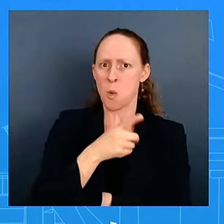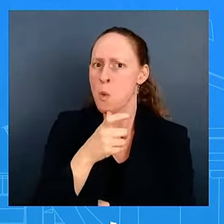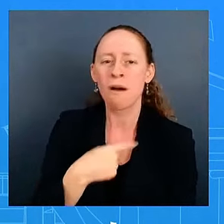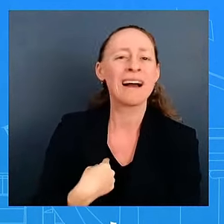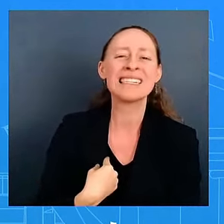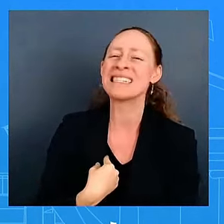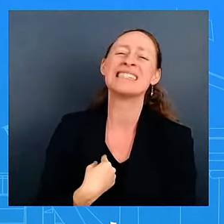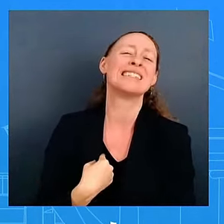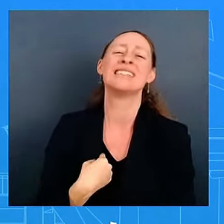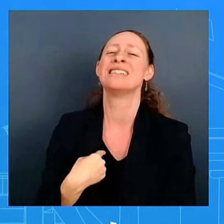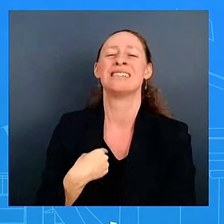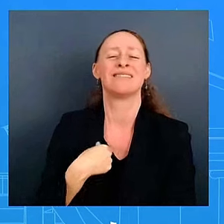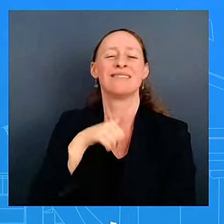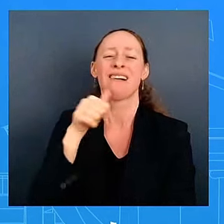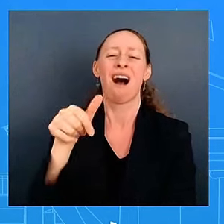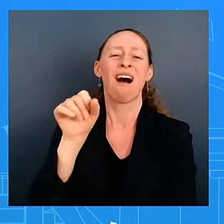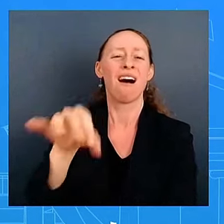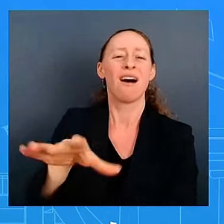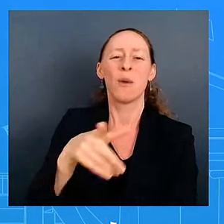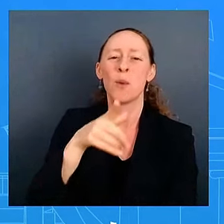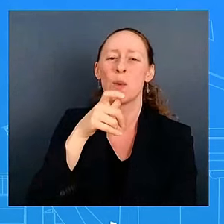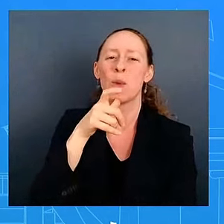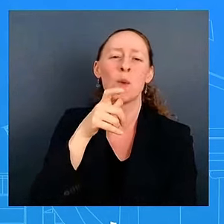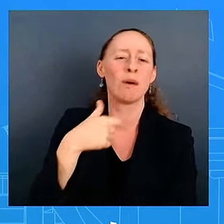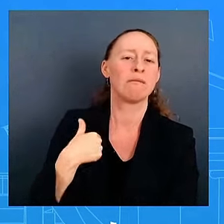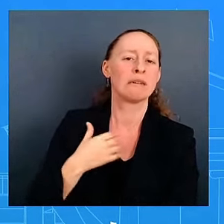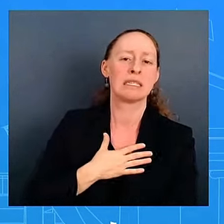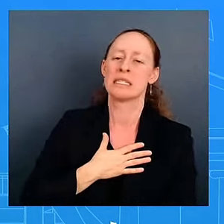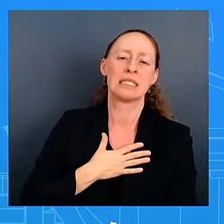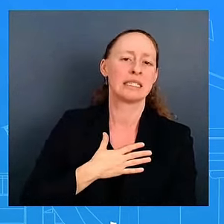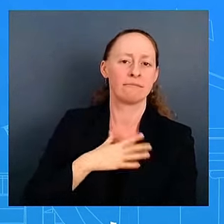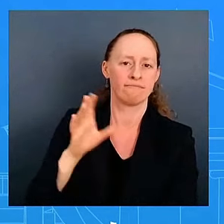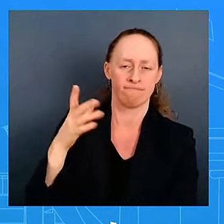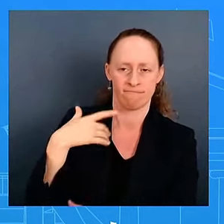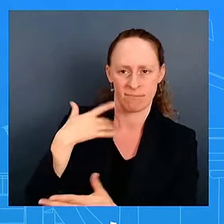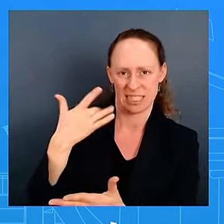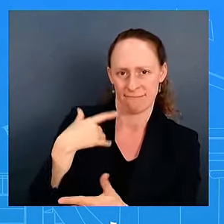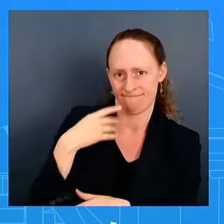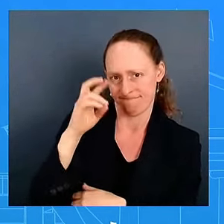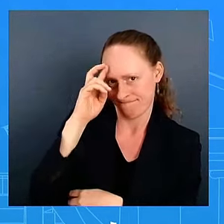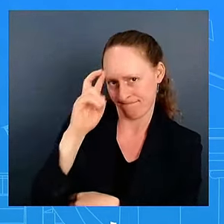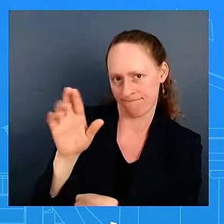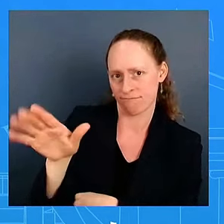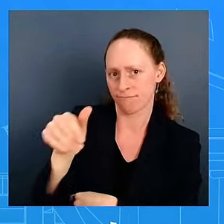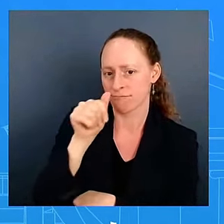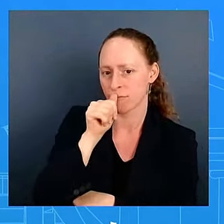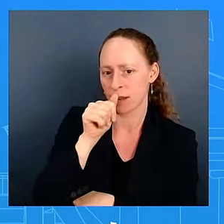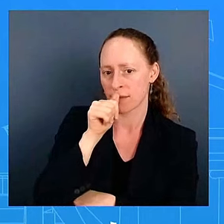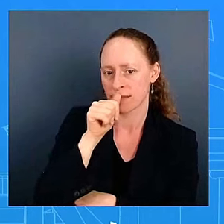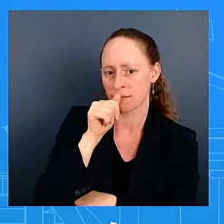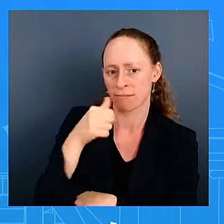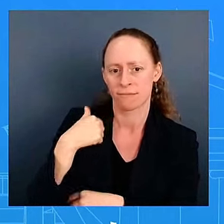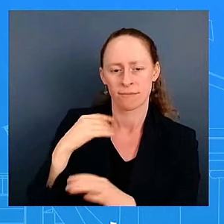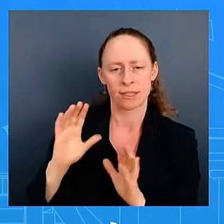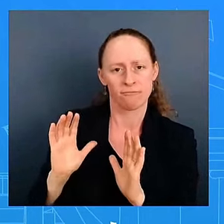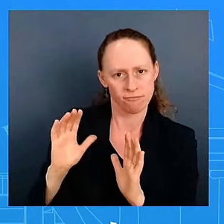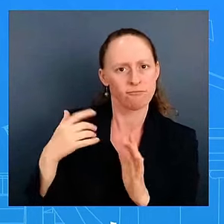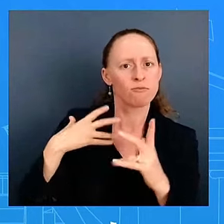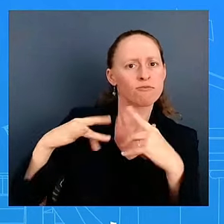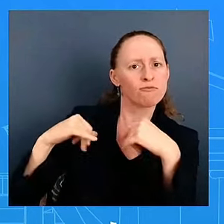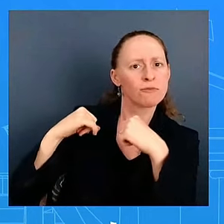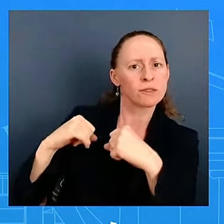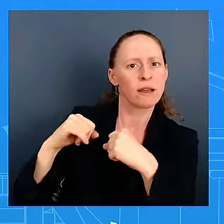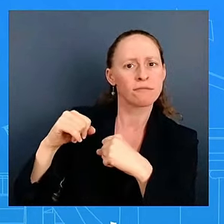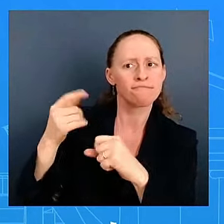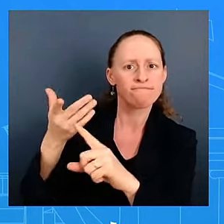respect, and we wanted to make sure that we protected our consultants here that work with the White House Medical Unit, their security as